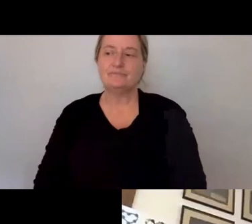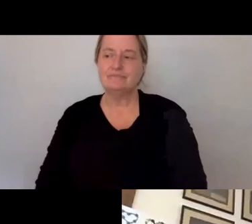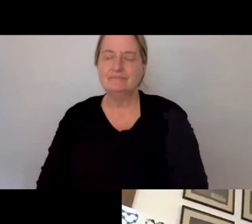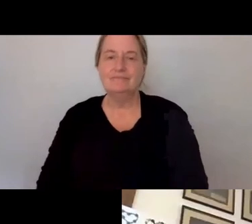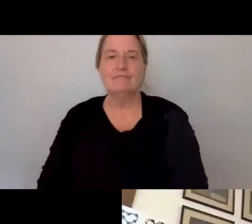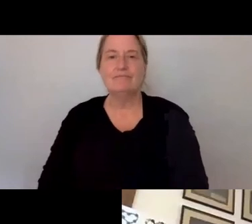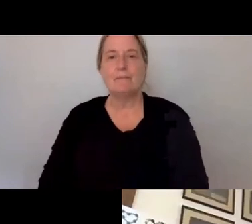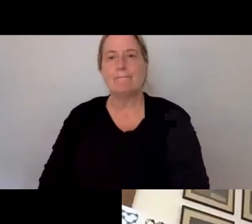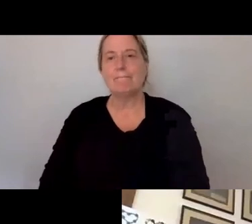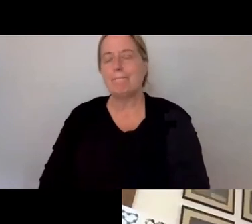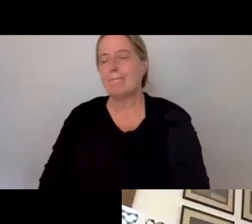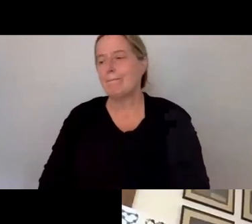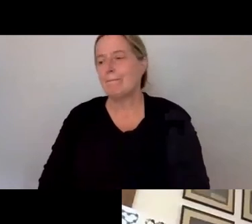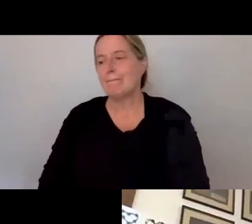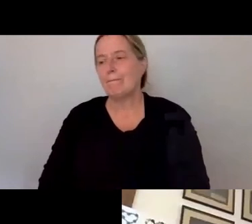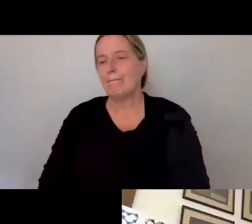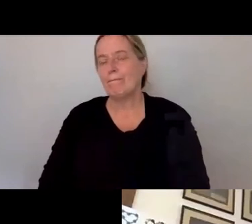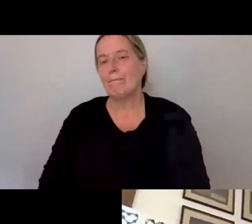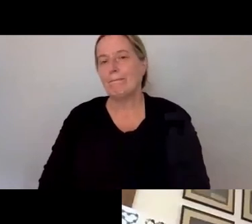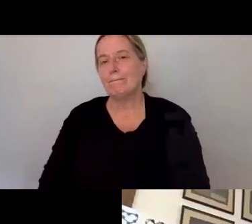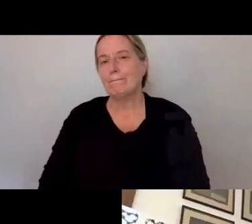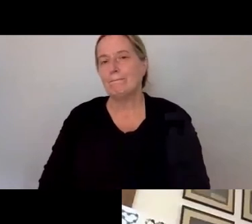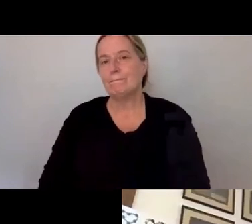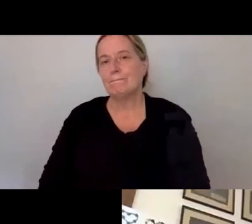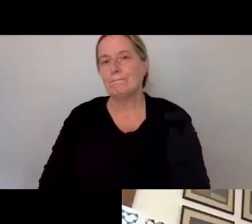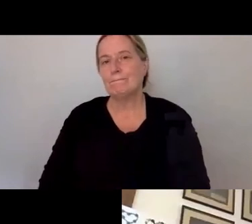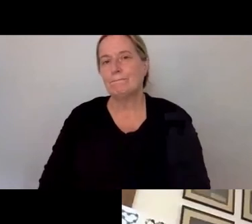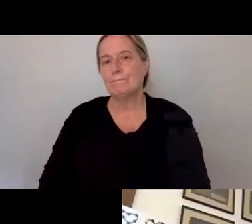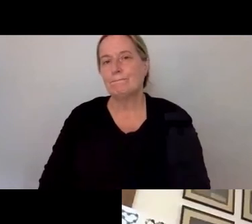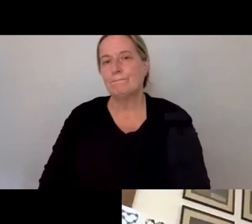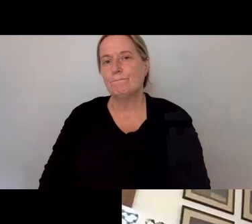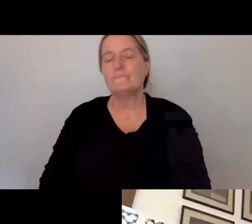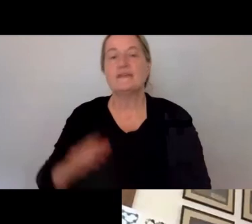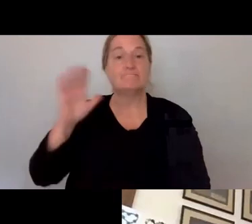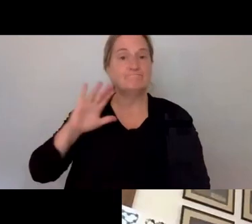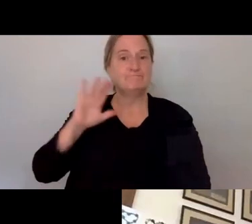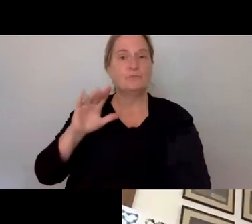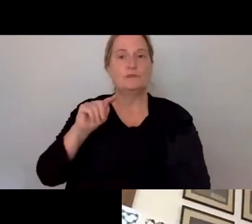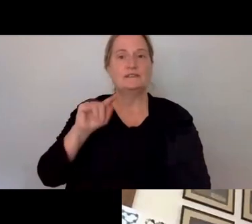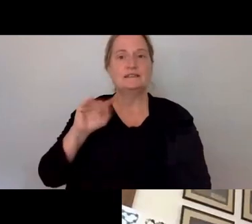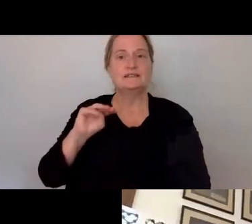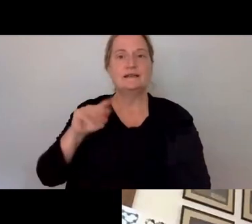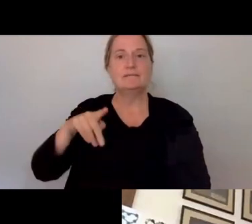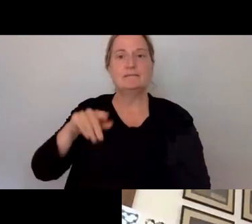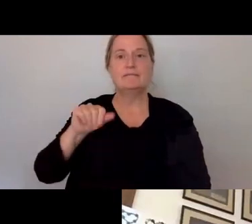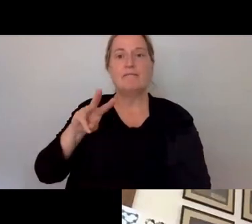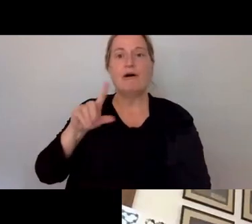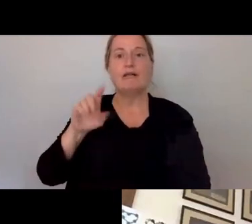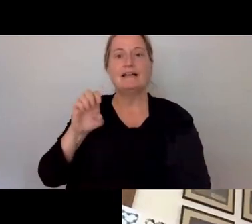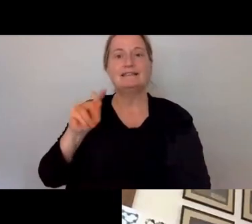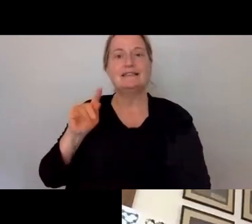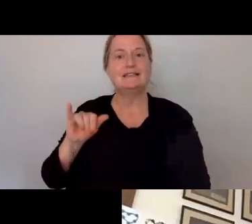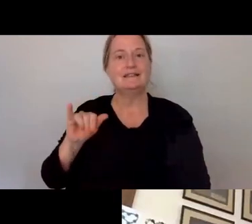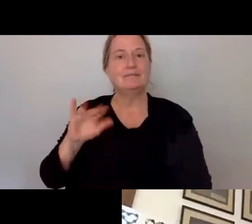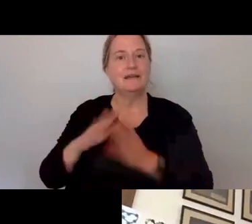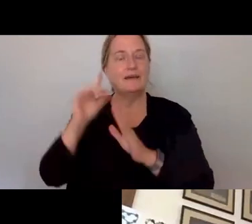Pawlenty got elected governor of Minnesota, I persuaded him to appoint a commission on the future of healthcare.